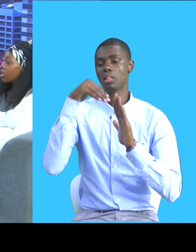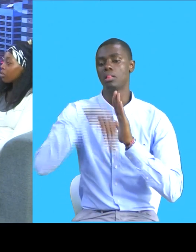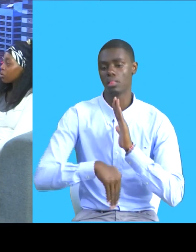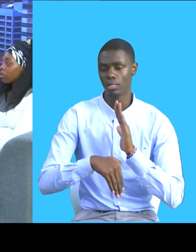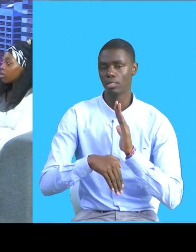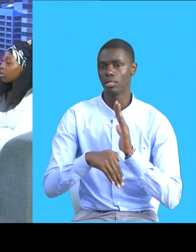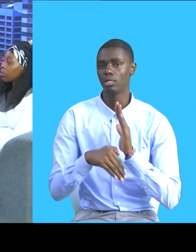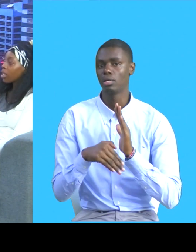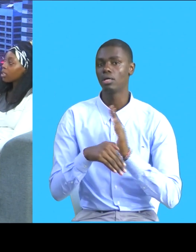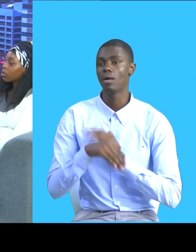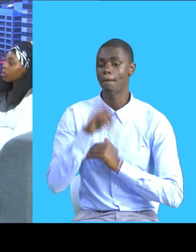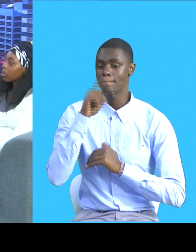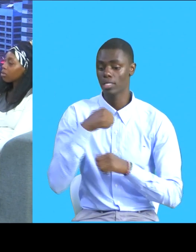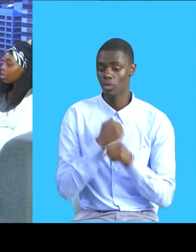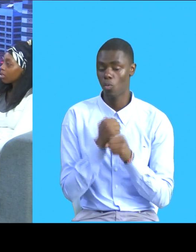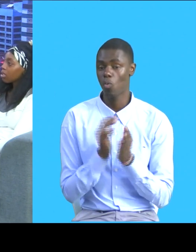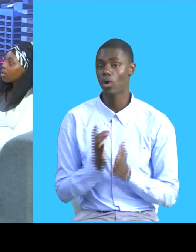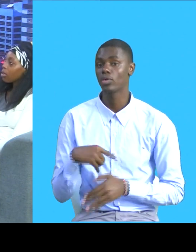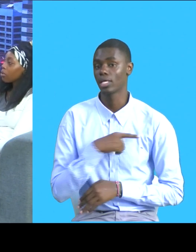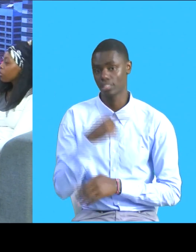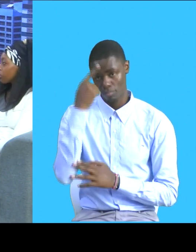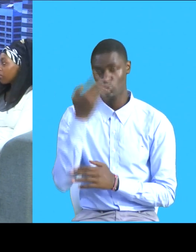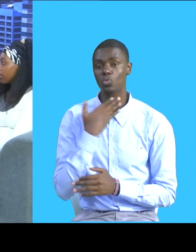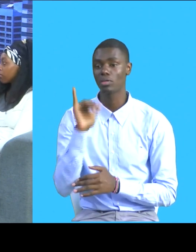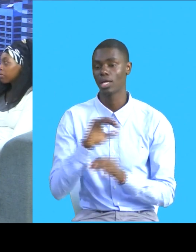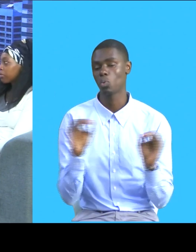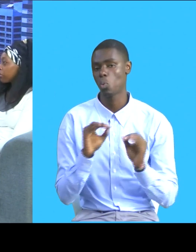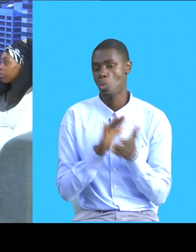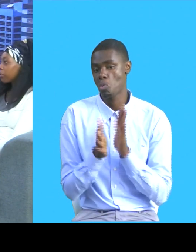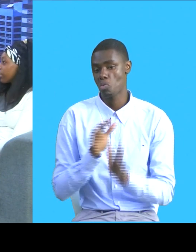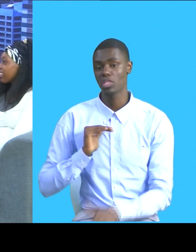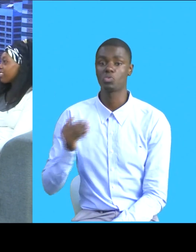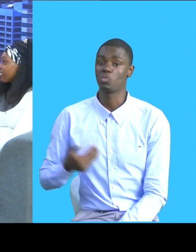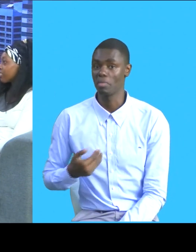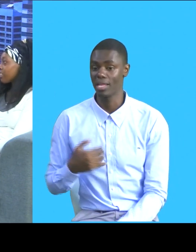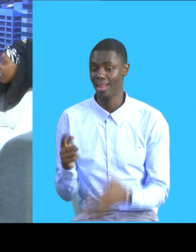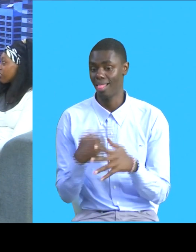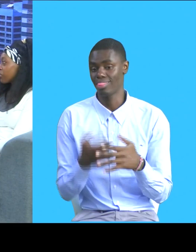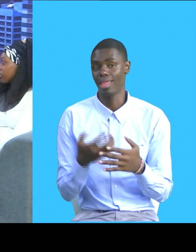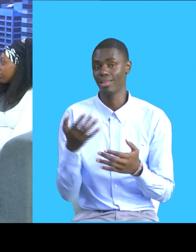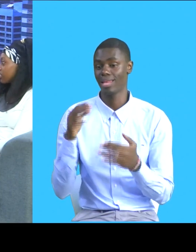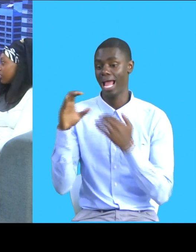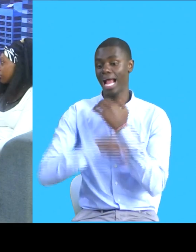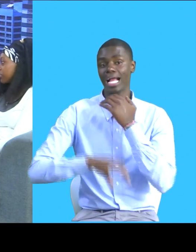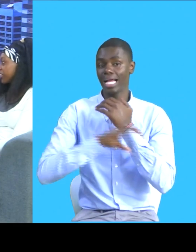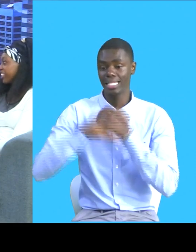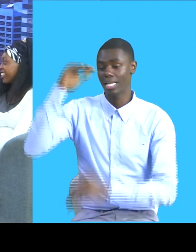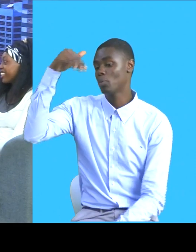they will have to work with us, because without women, this country will